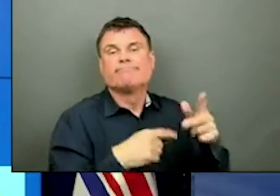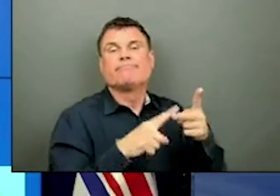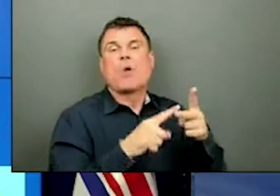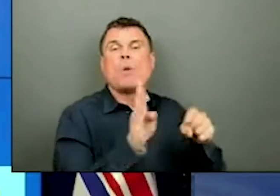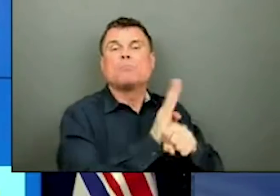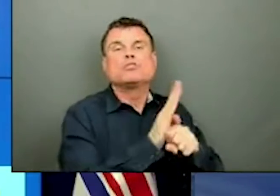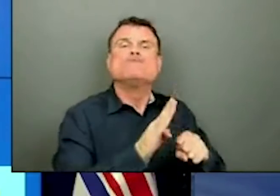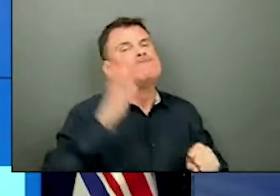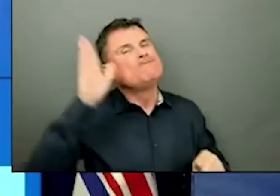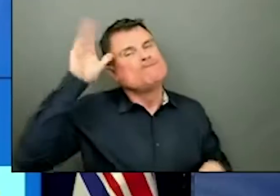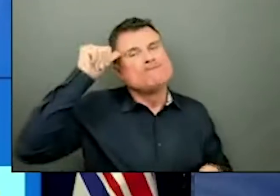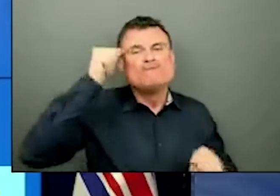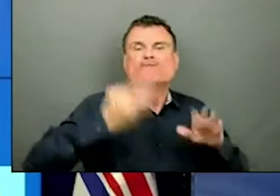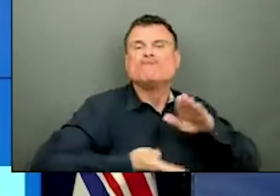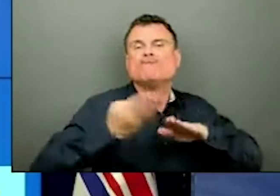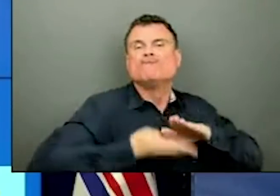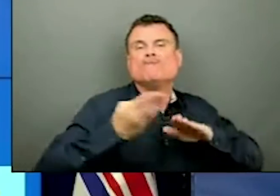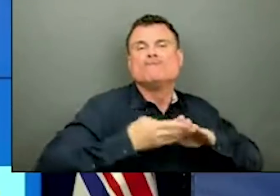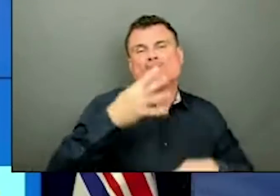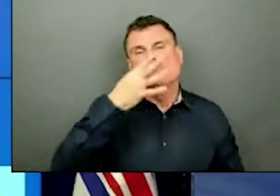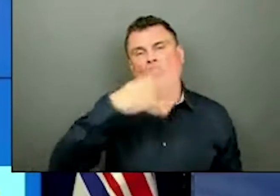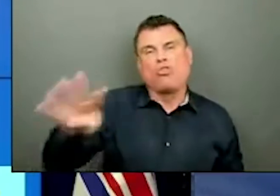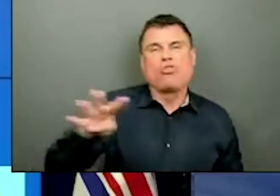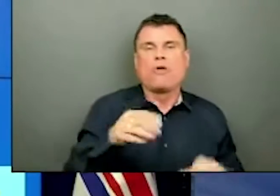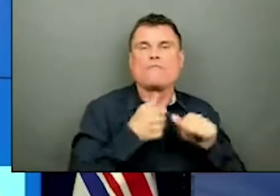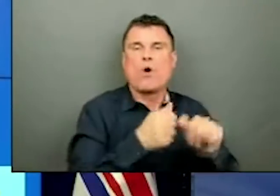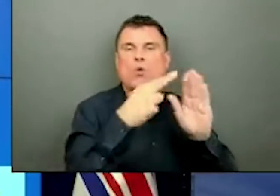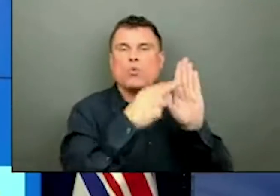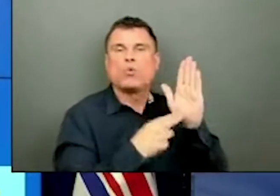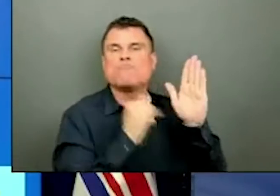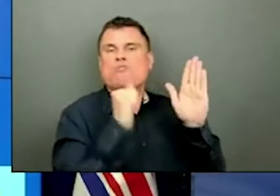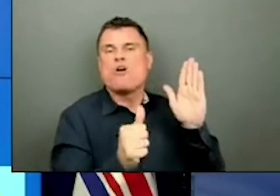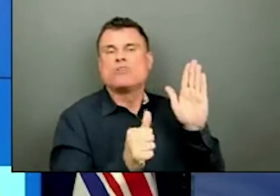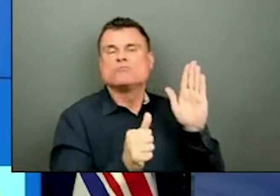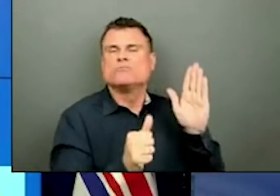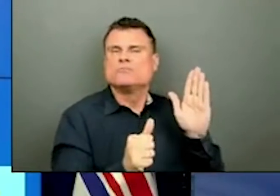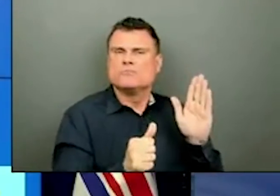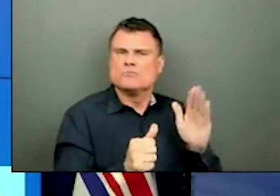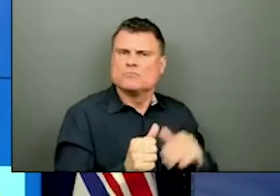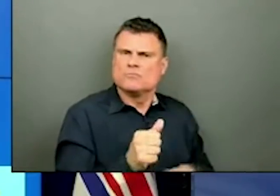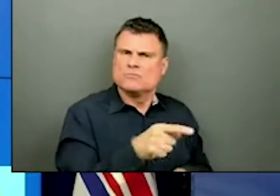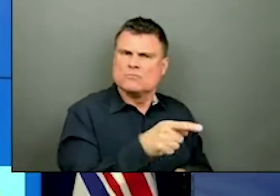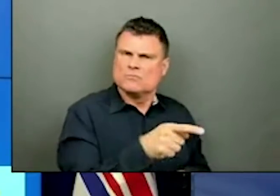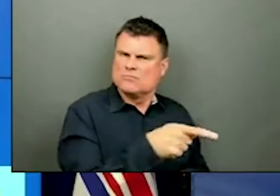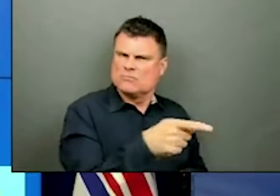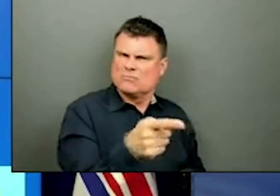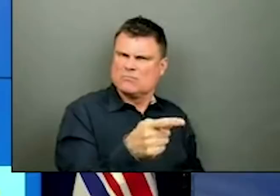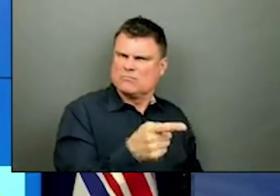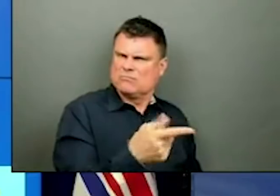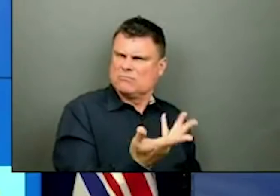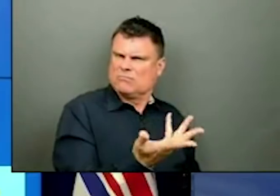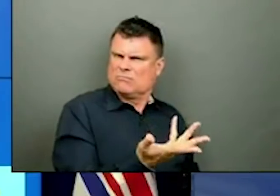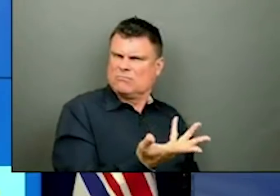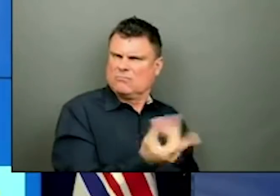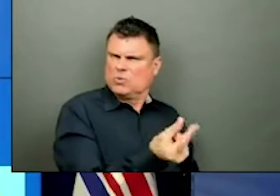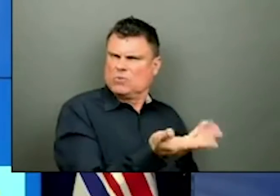to operate even if they haven't been punished for it? Well, first off, I would say